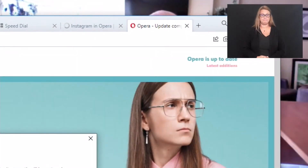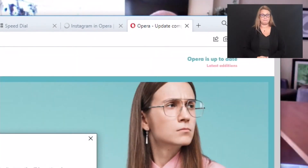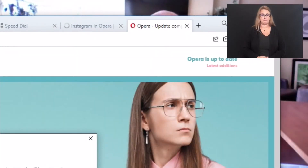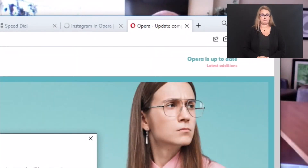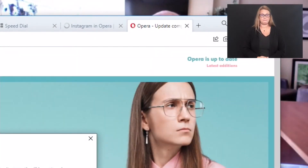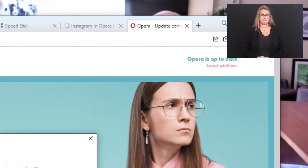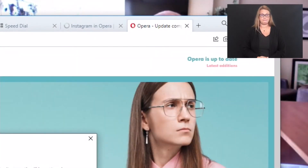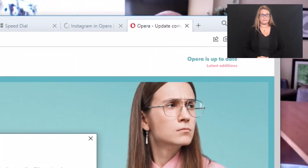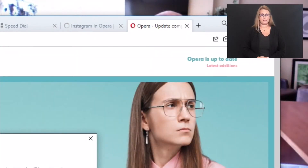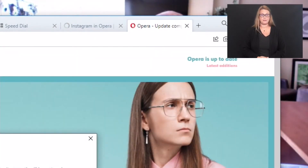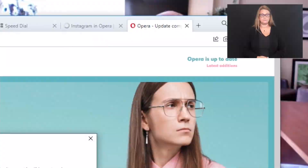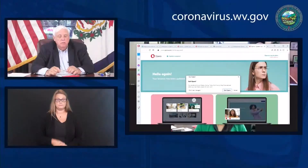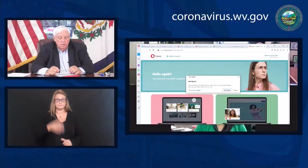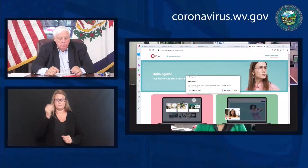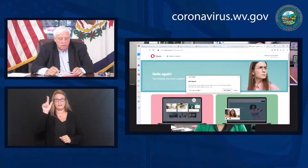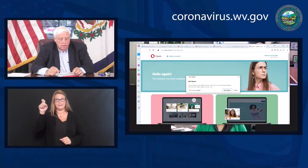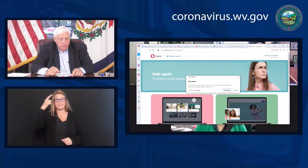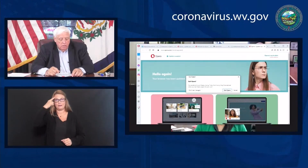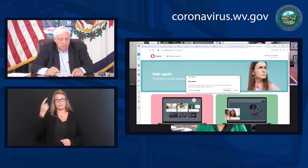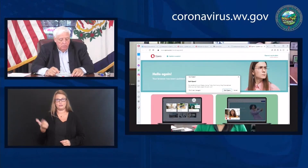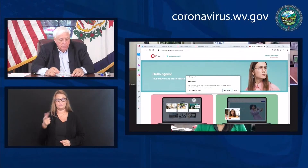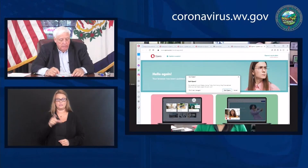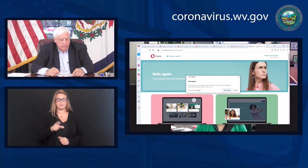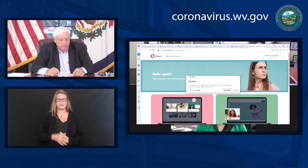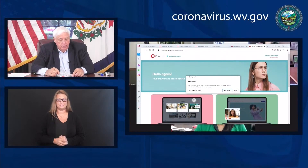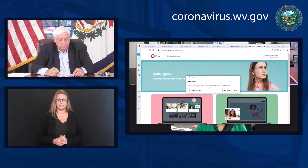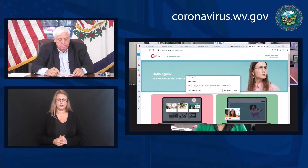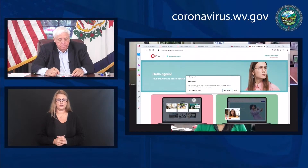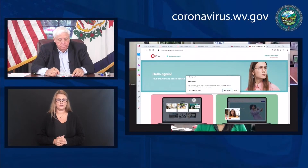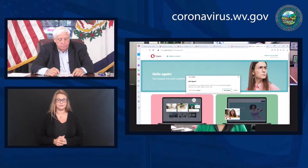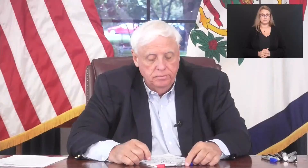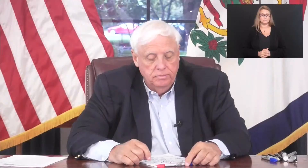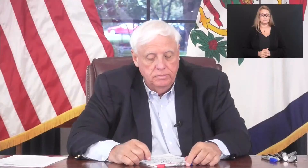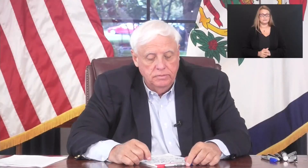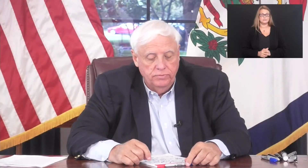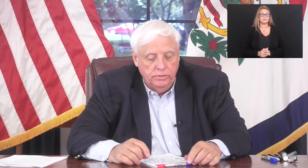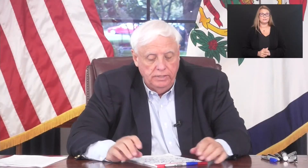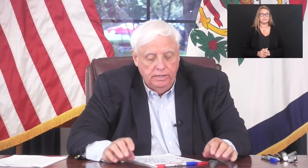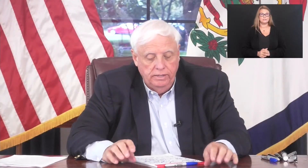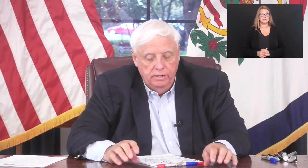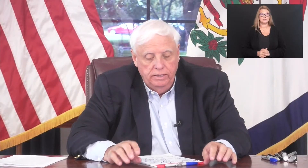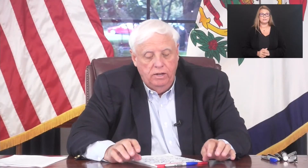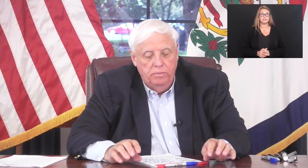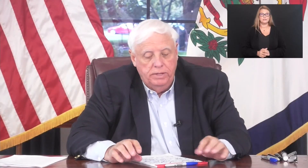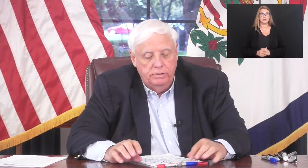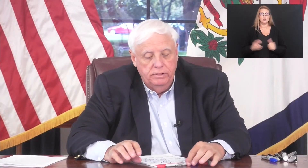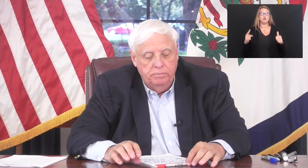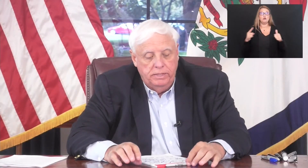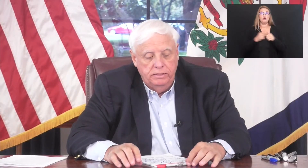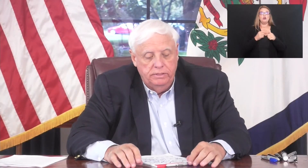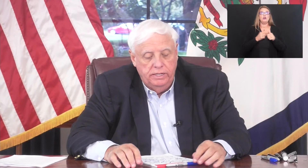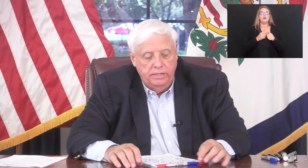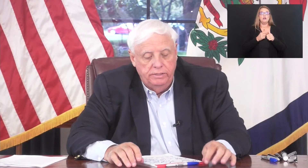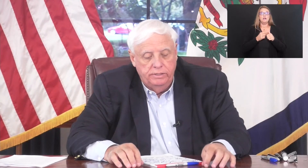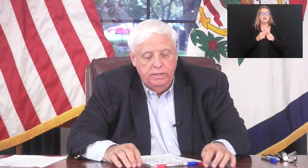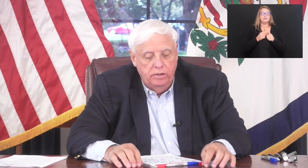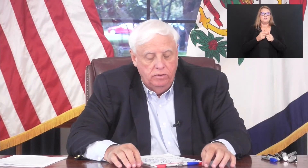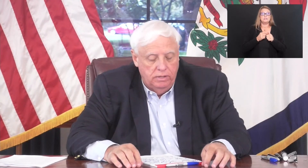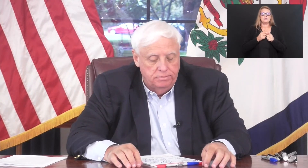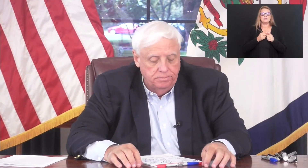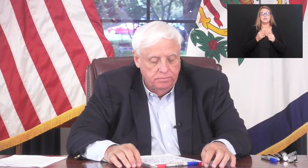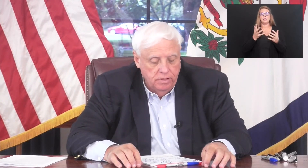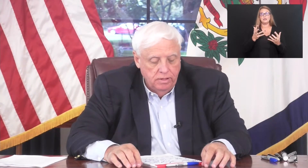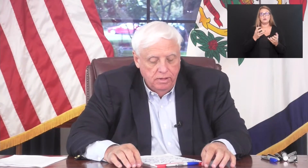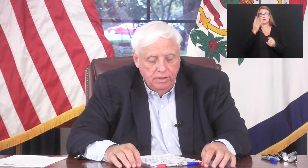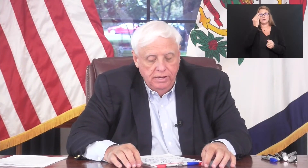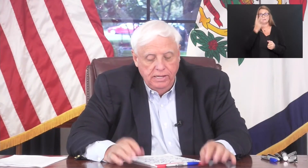All right, thank you, Paul. Governor, I'll turn it back to you. Okay. First, I'd like to lead off by just saying this. You